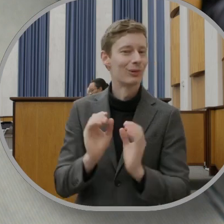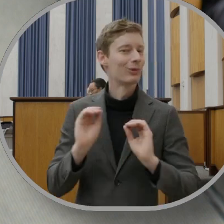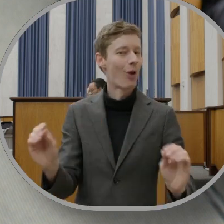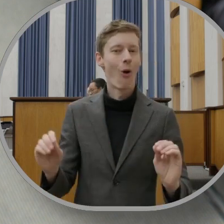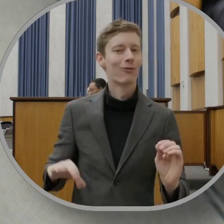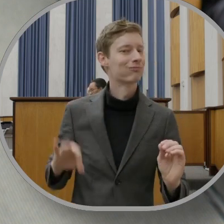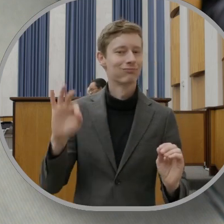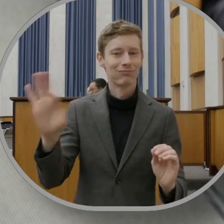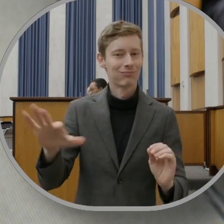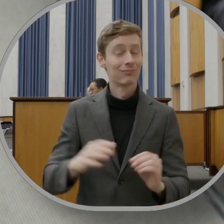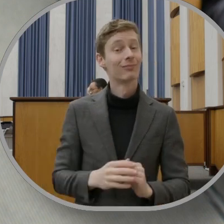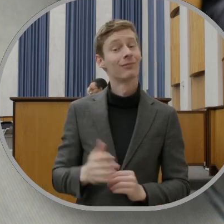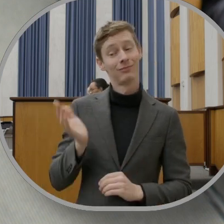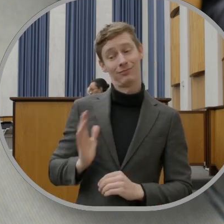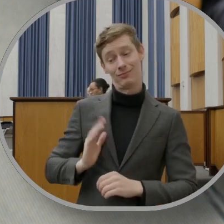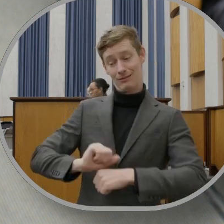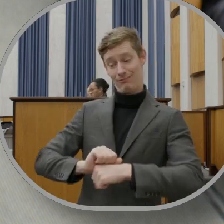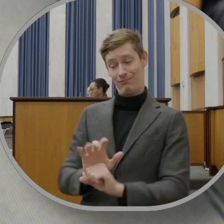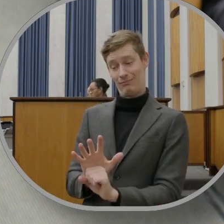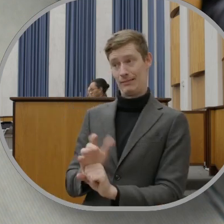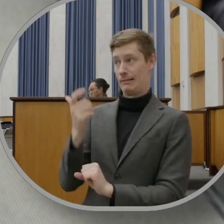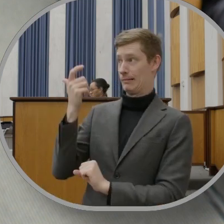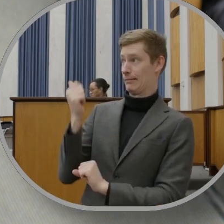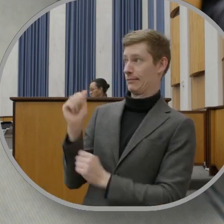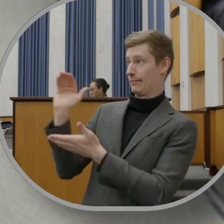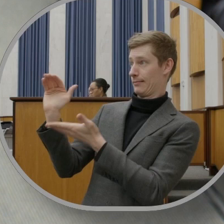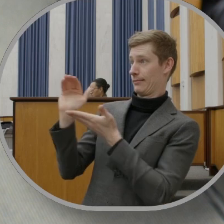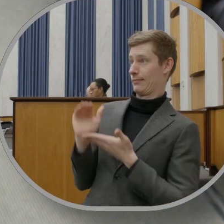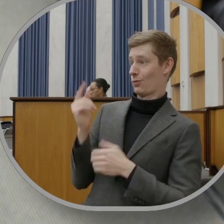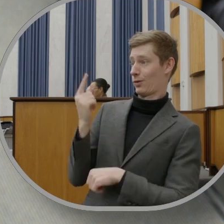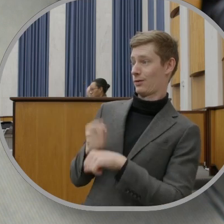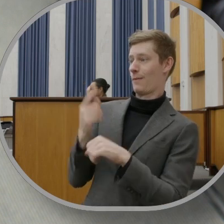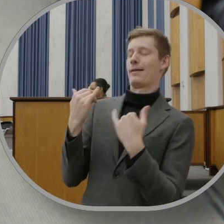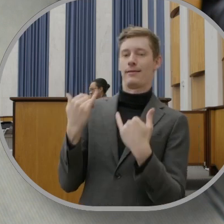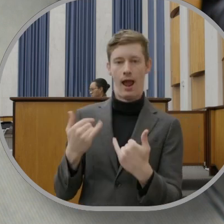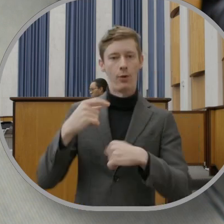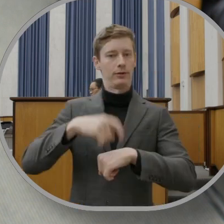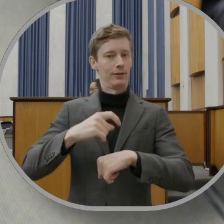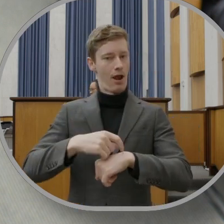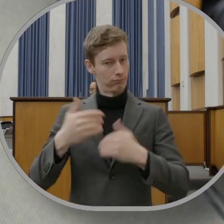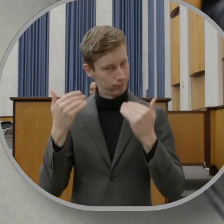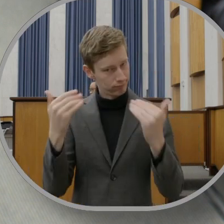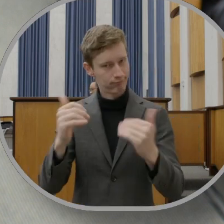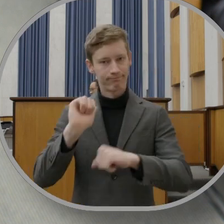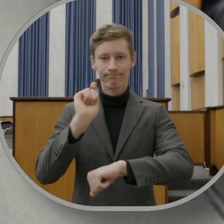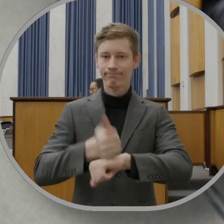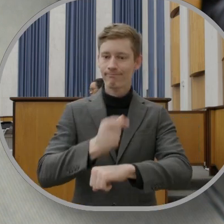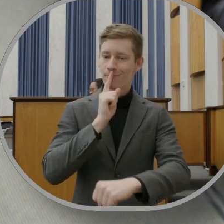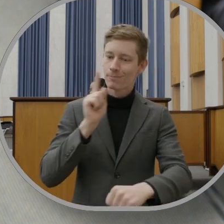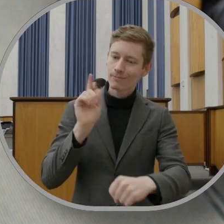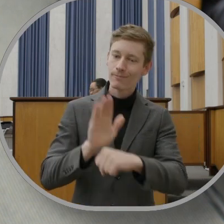one-time funding during the pandemic, but now is the time to establish these services as part of our annual commitment to